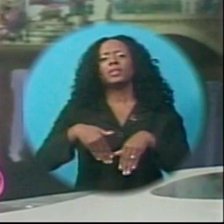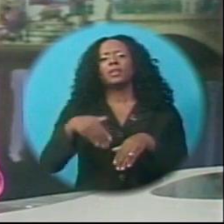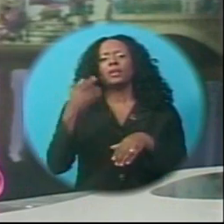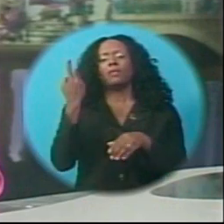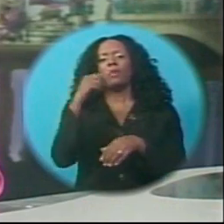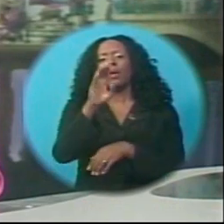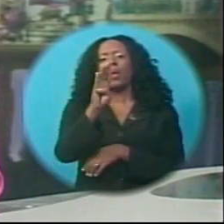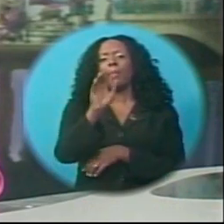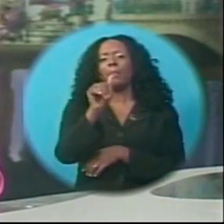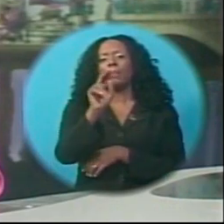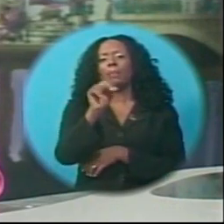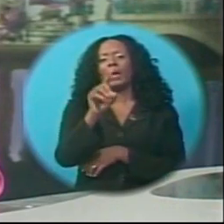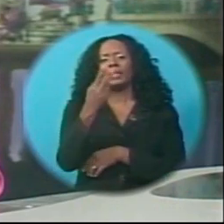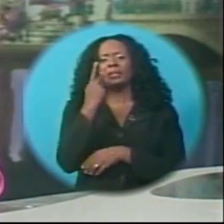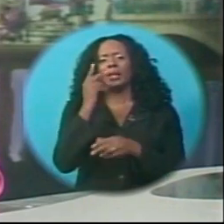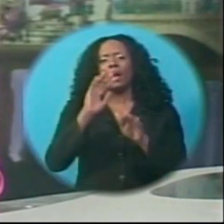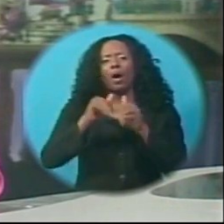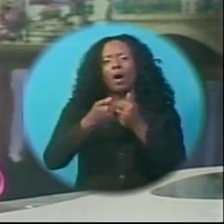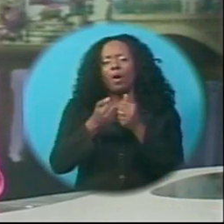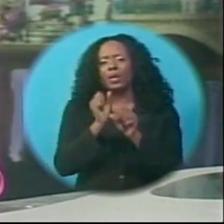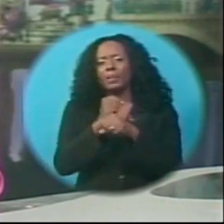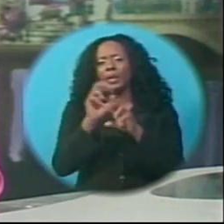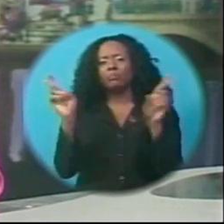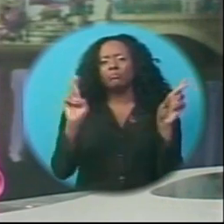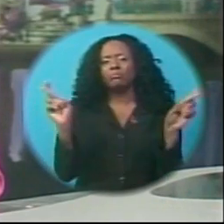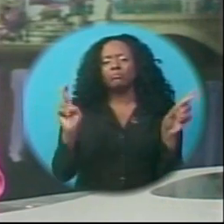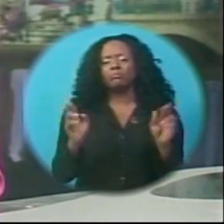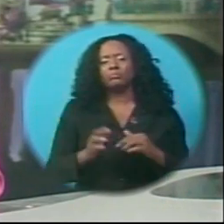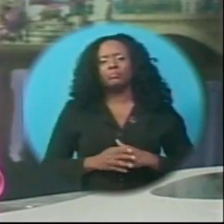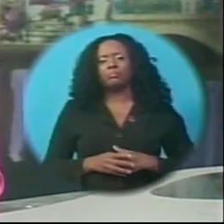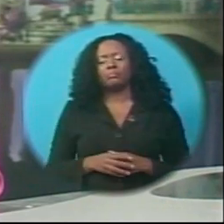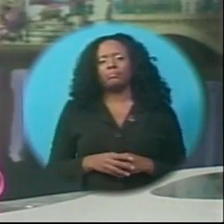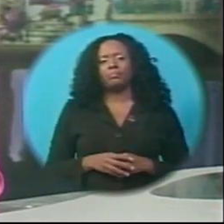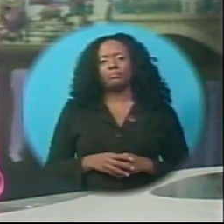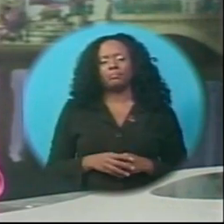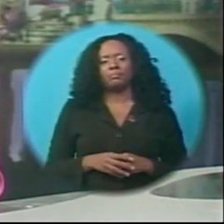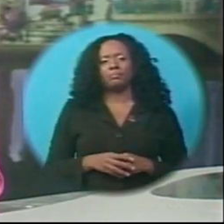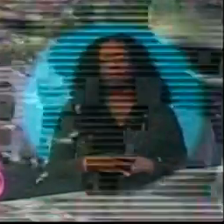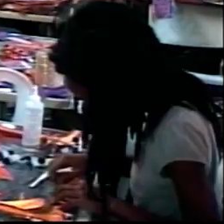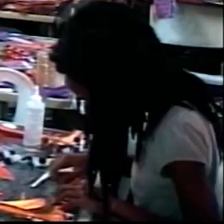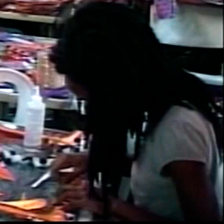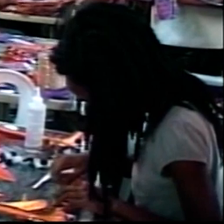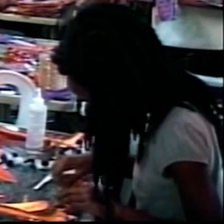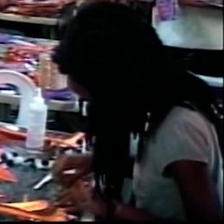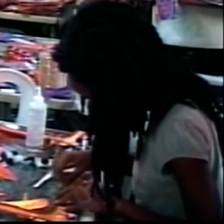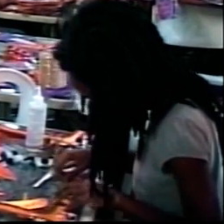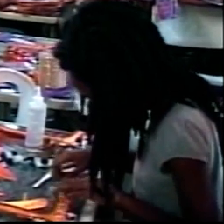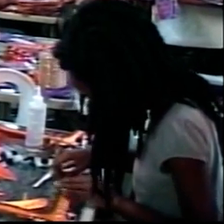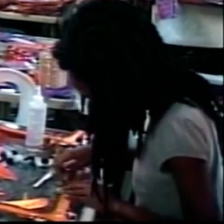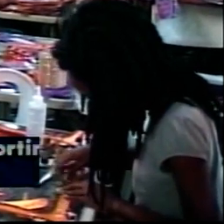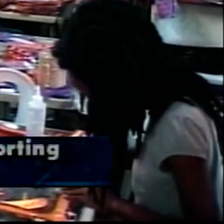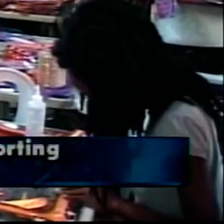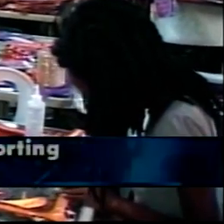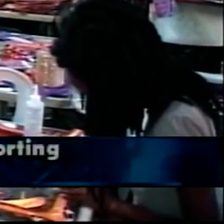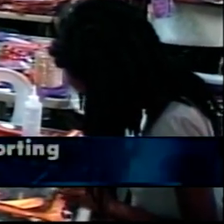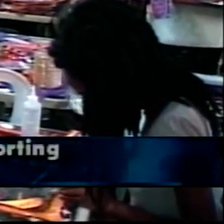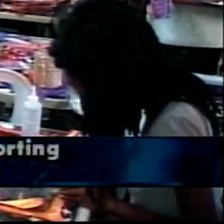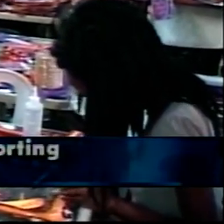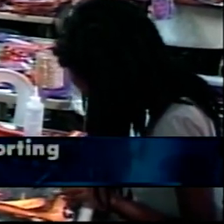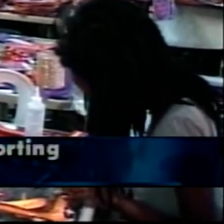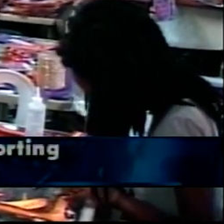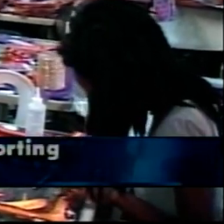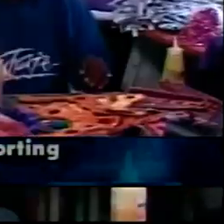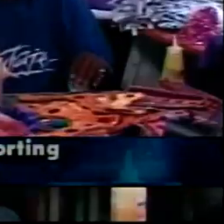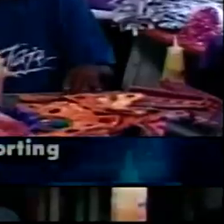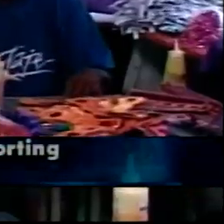celebration. And NCF officials are saying it's a tremendous increase from last year's figures. With the celebration just days